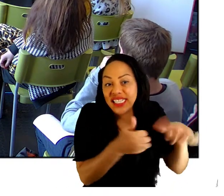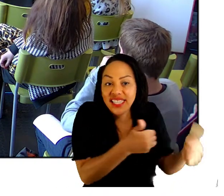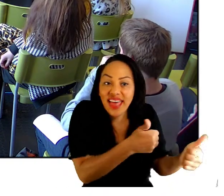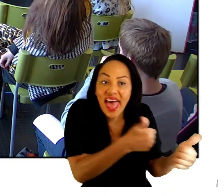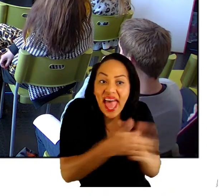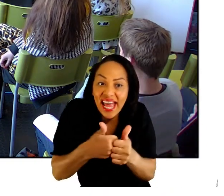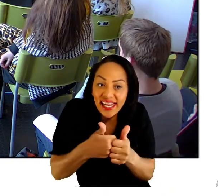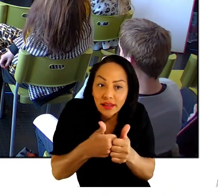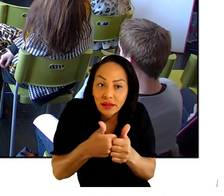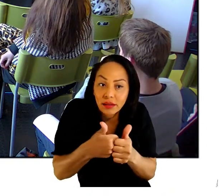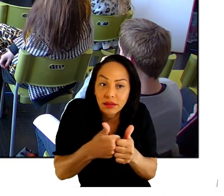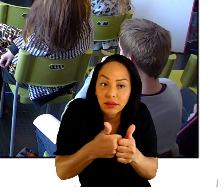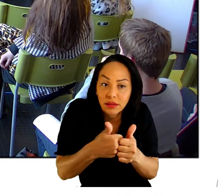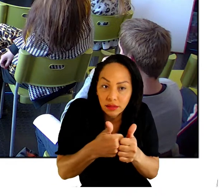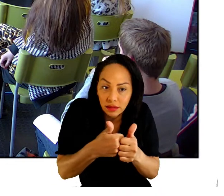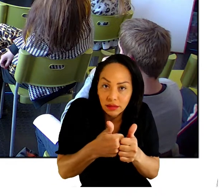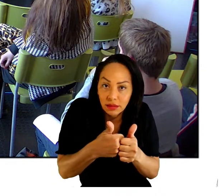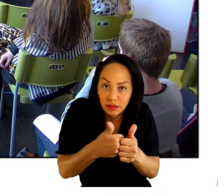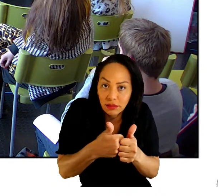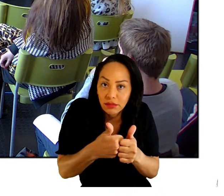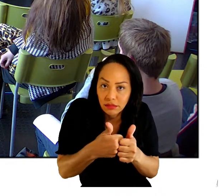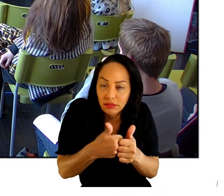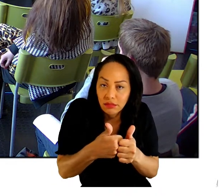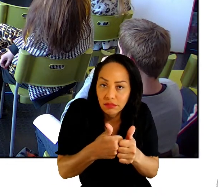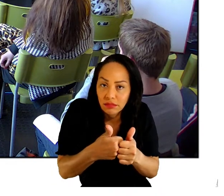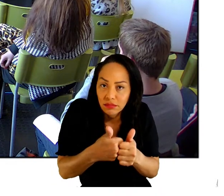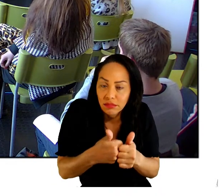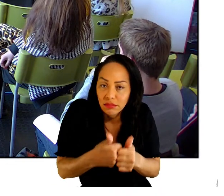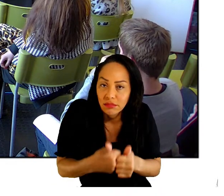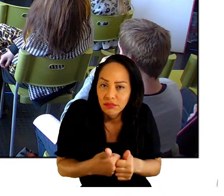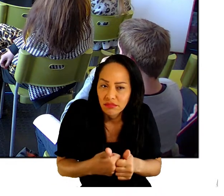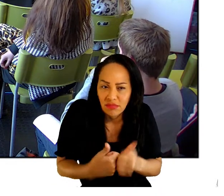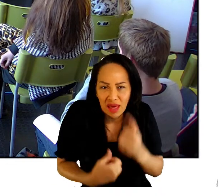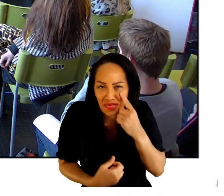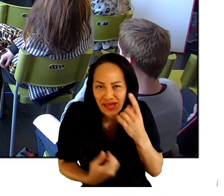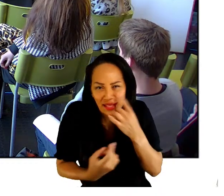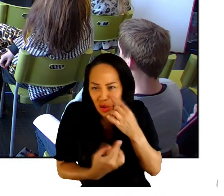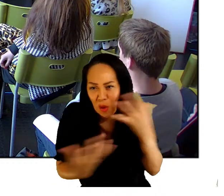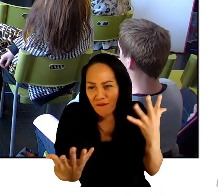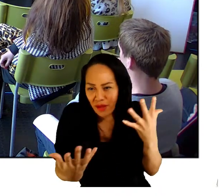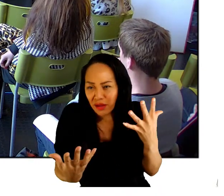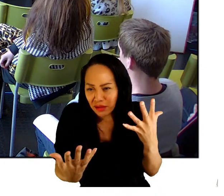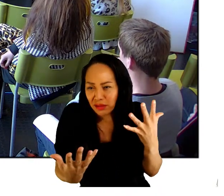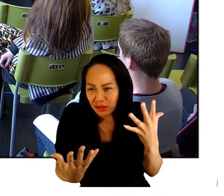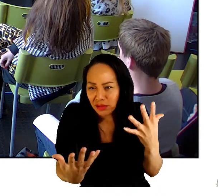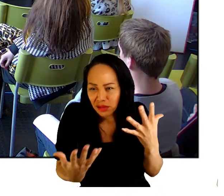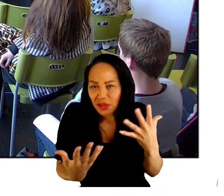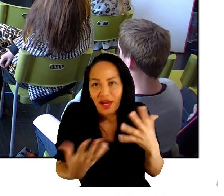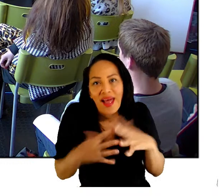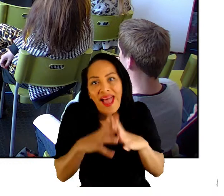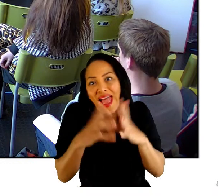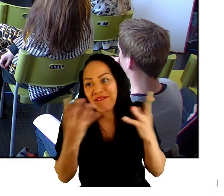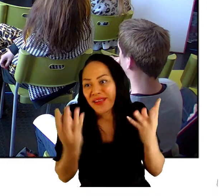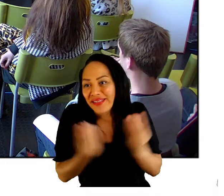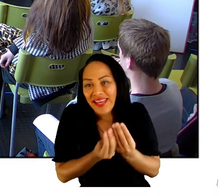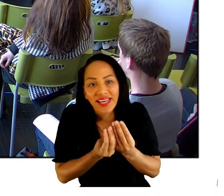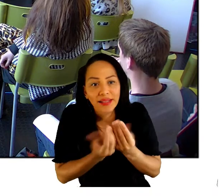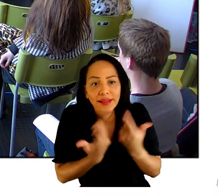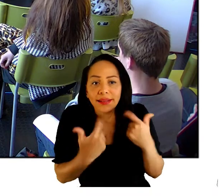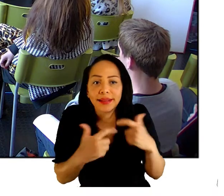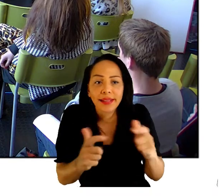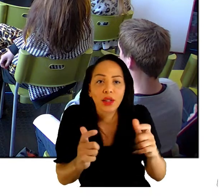it, it's very apparent that this is about everything that still is to be discovered, but of course.